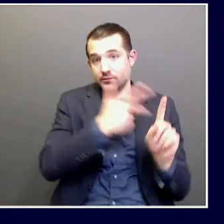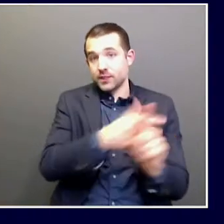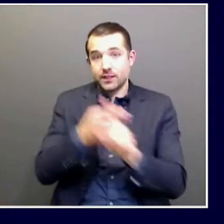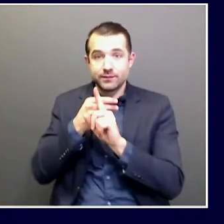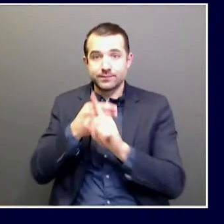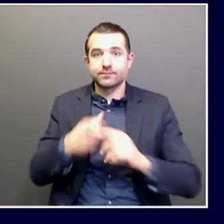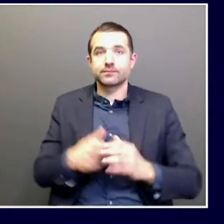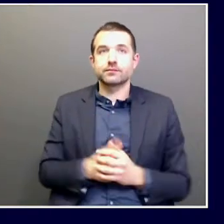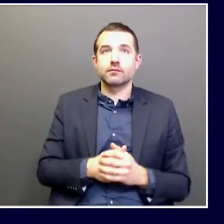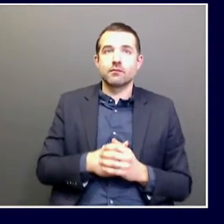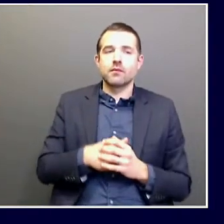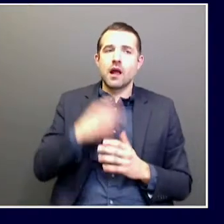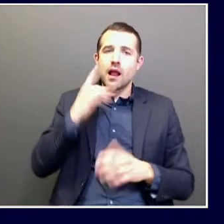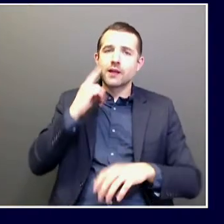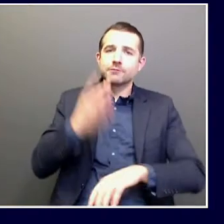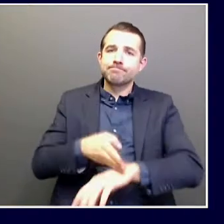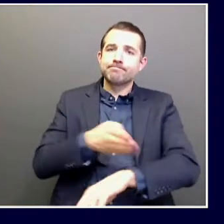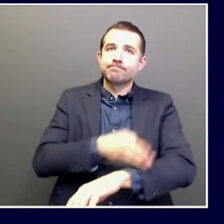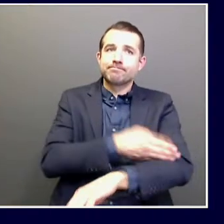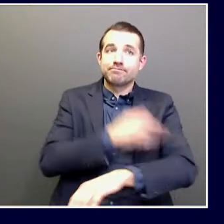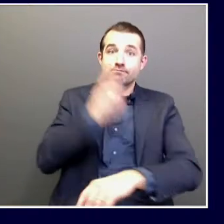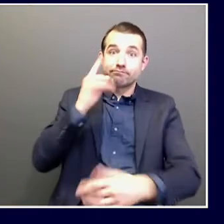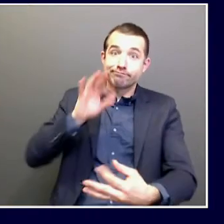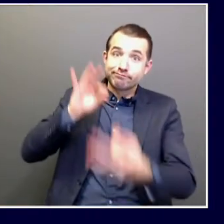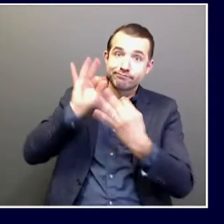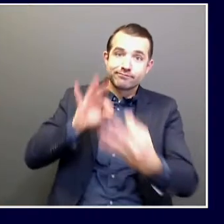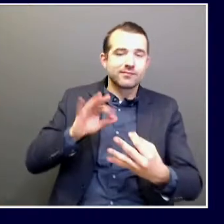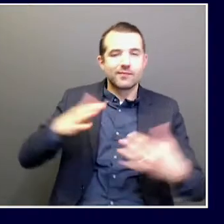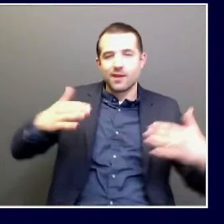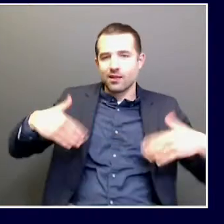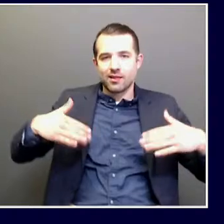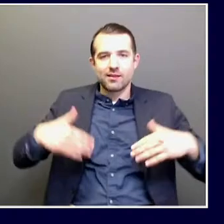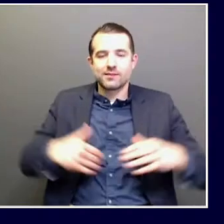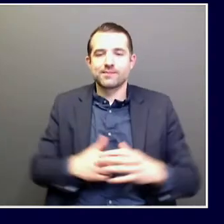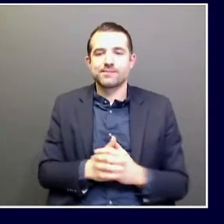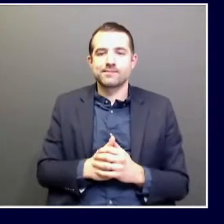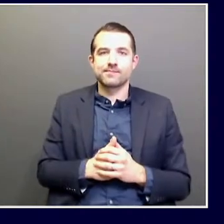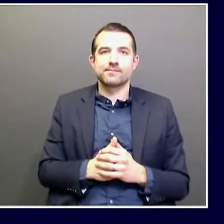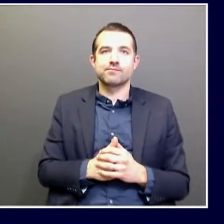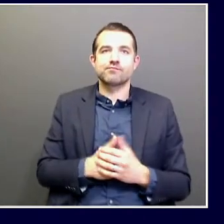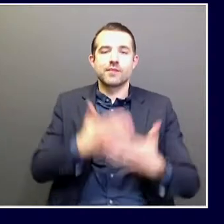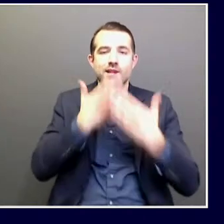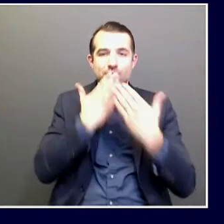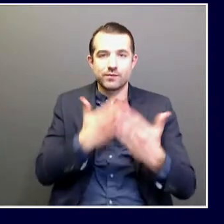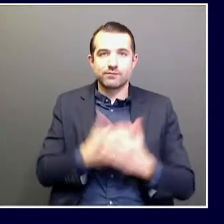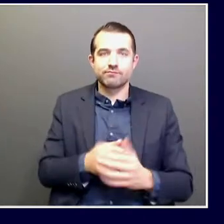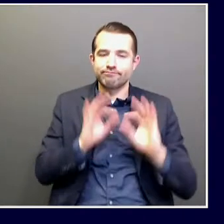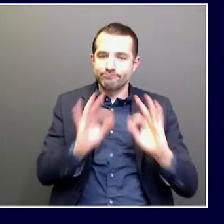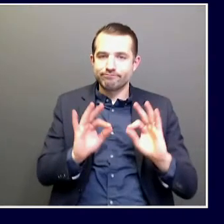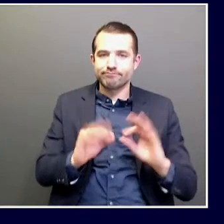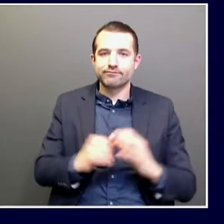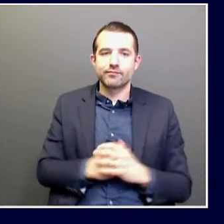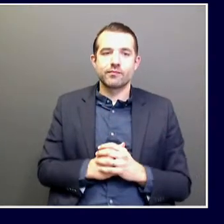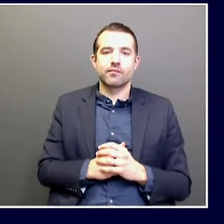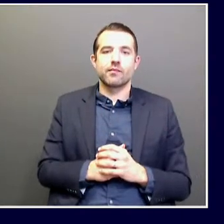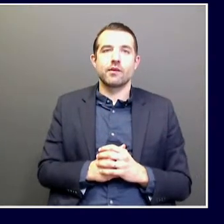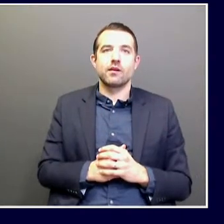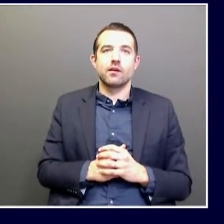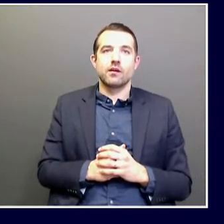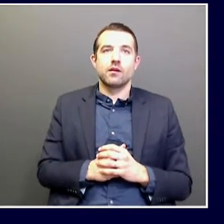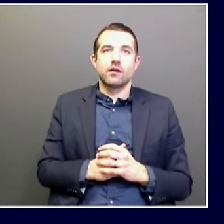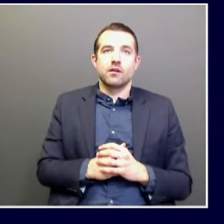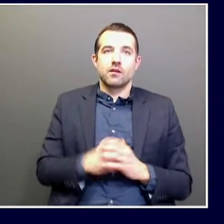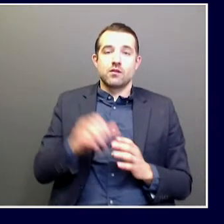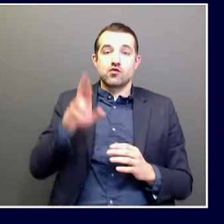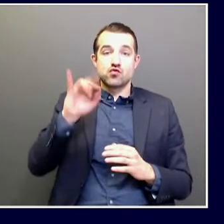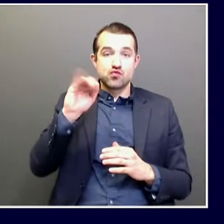yet. Thank you. I'm all set. Thanks, Carol. Crystal, are you on? All right, I'm going